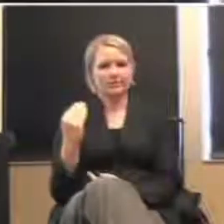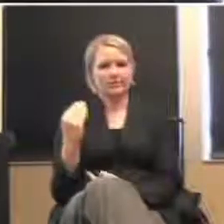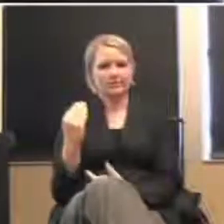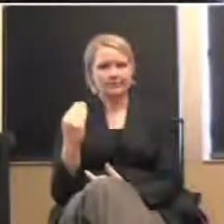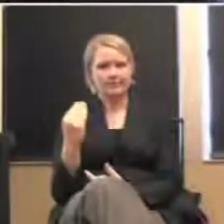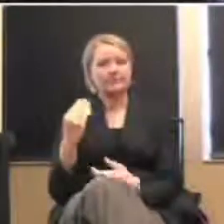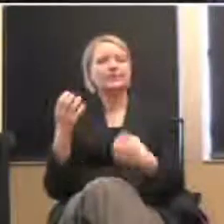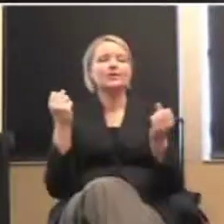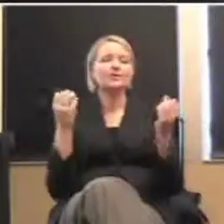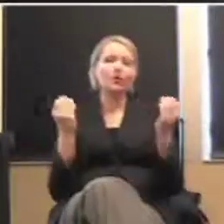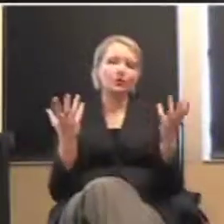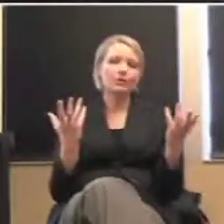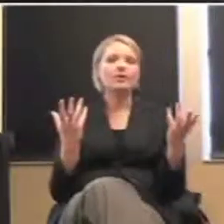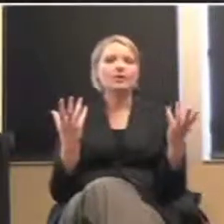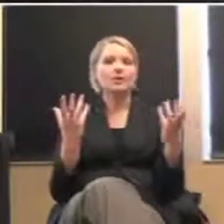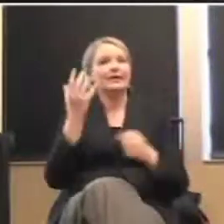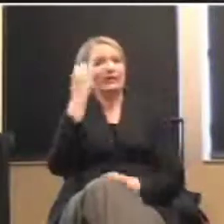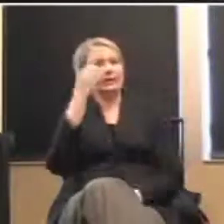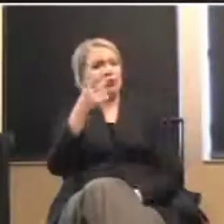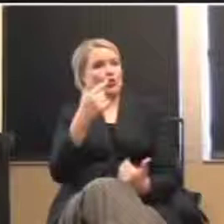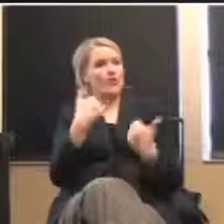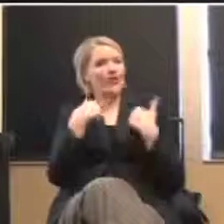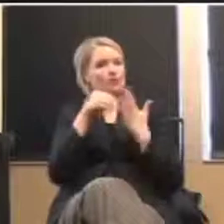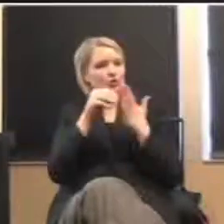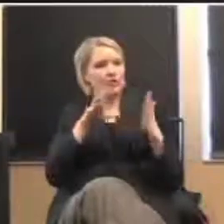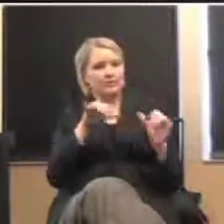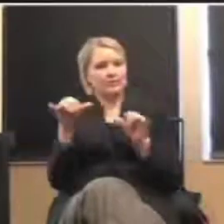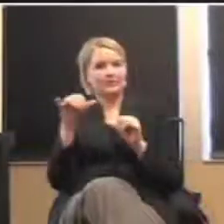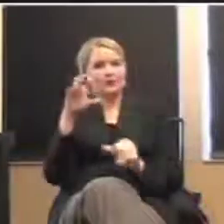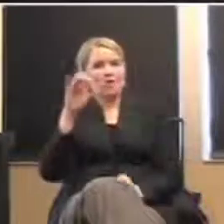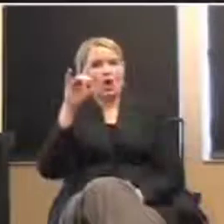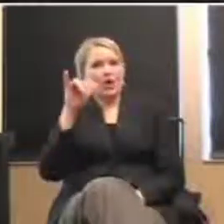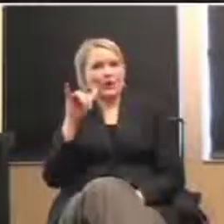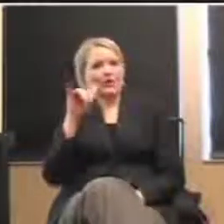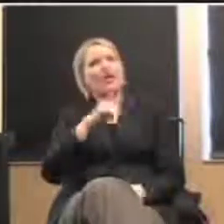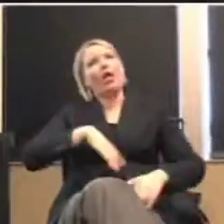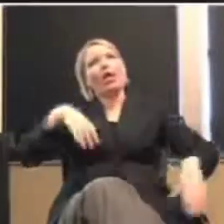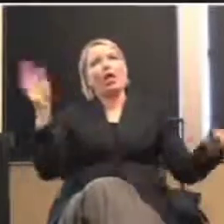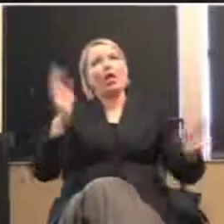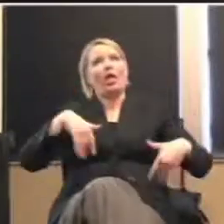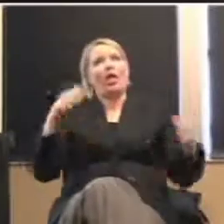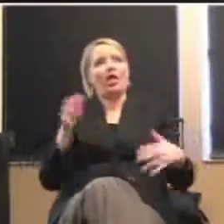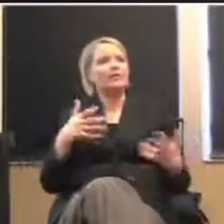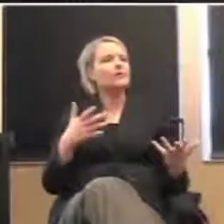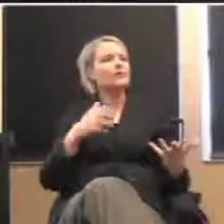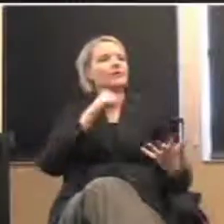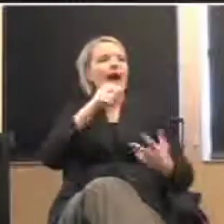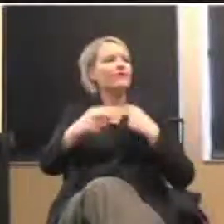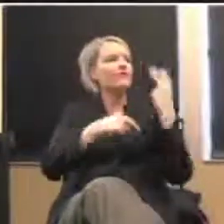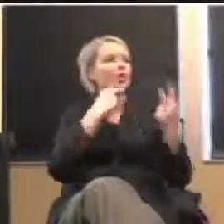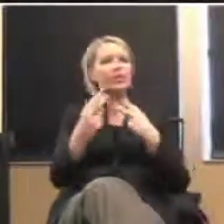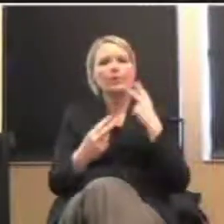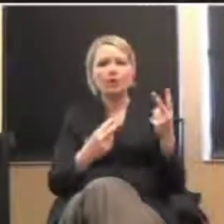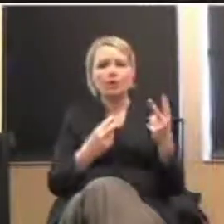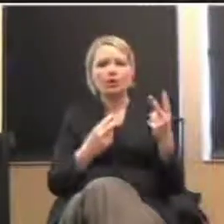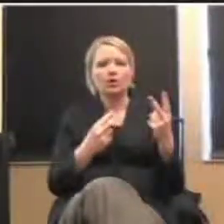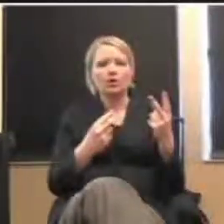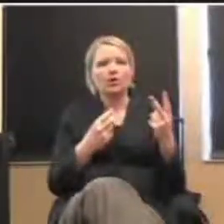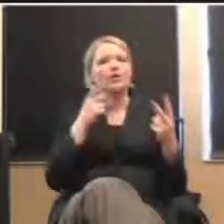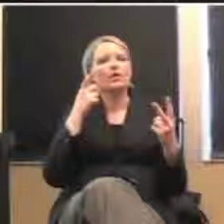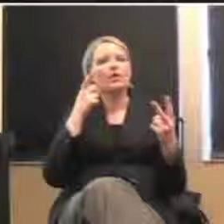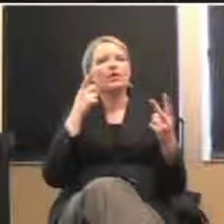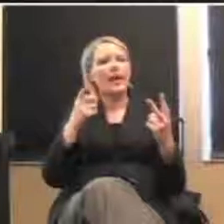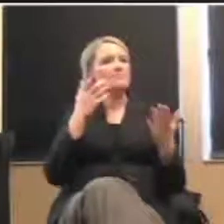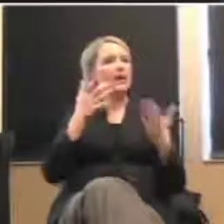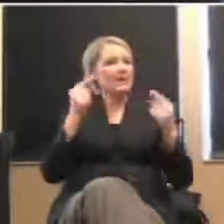then. So if you have a student like Carly, who's flapping all the time, who is nonverbal, who may engage in some